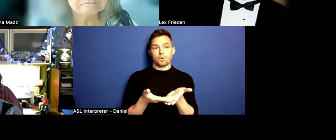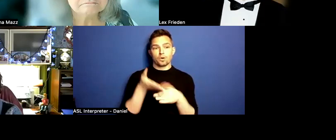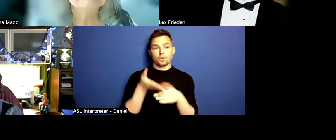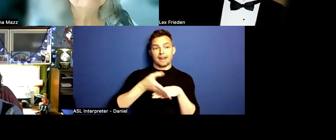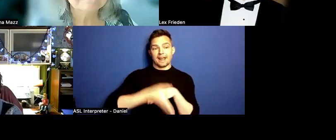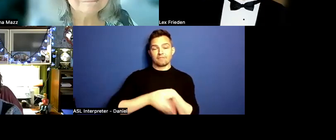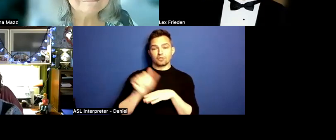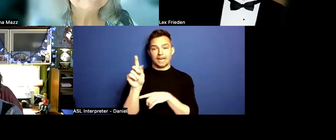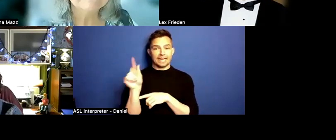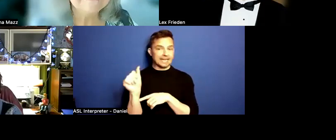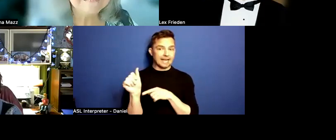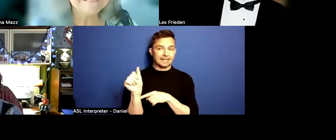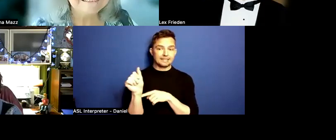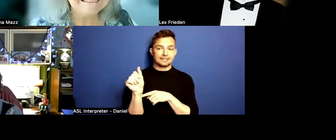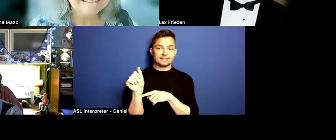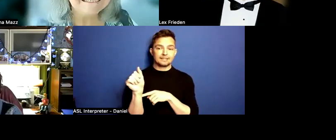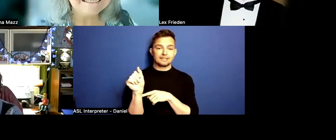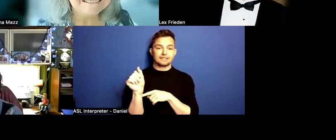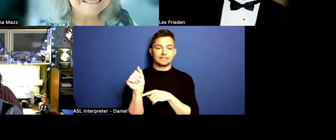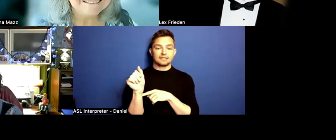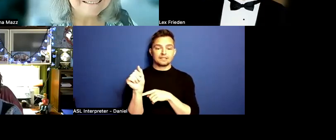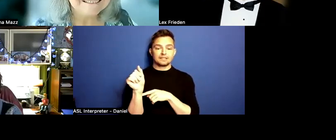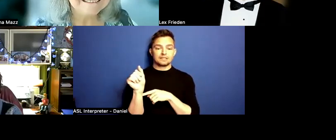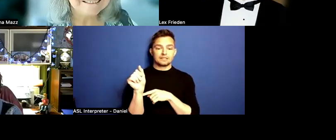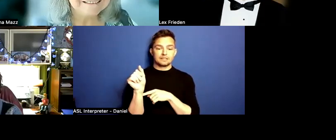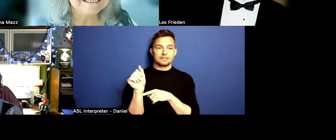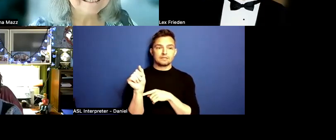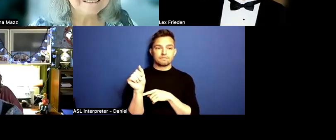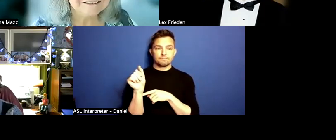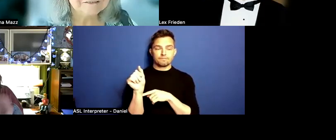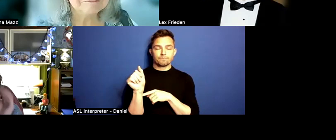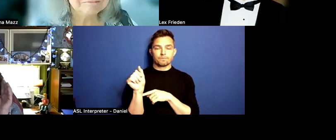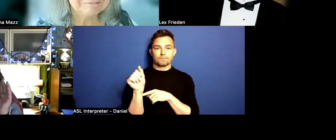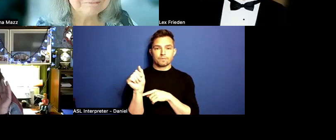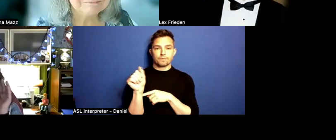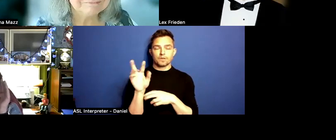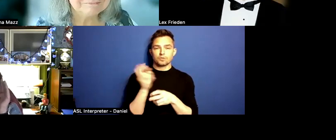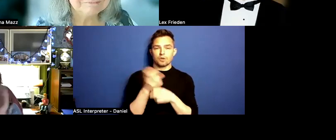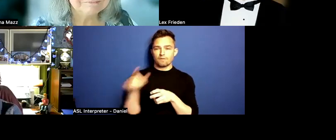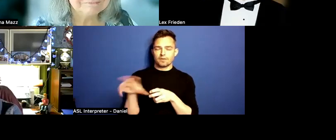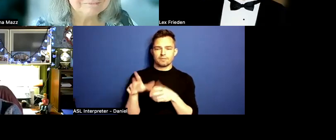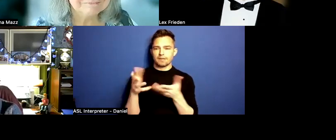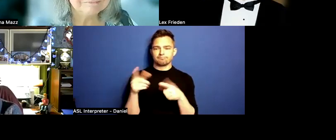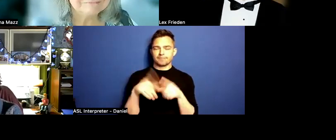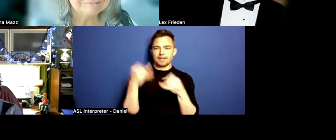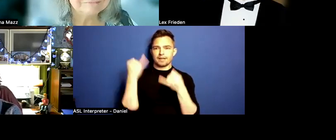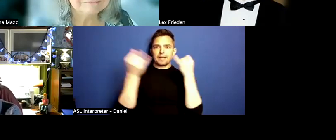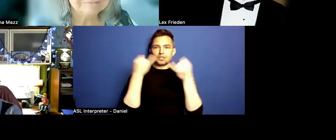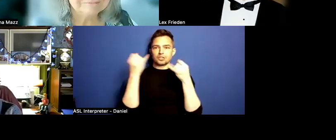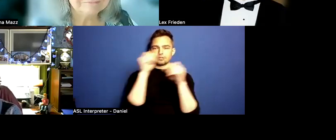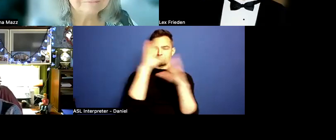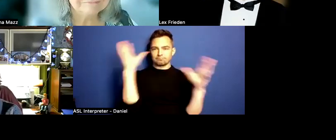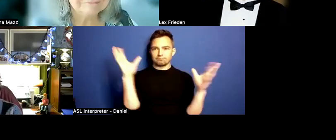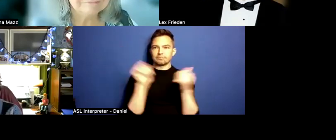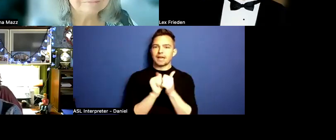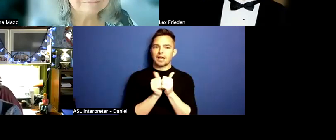the ADA, and it's hard for them to imagine. They simply cannot imagine